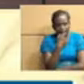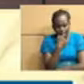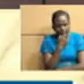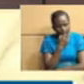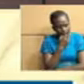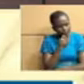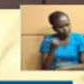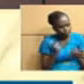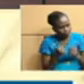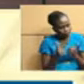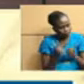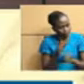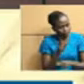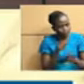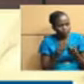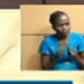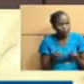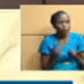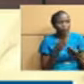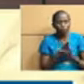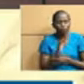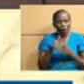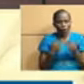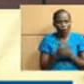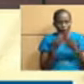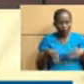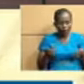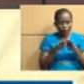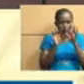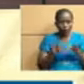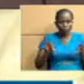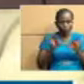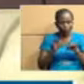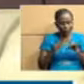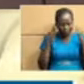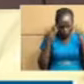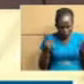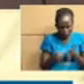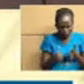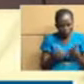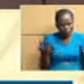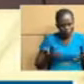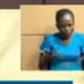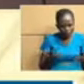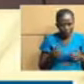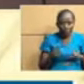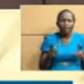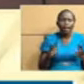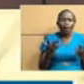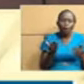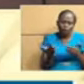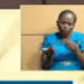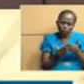that major issue. Everybody agrees it's necessary. I don't know where the problem is. How close are we to getting to